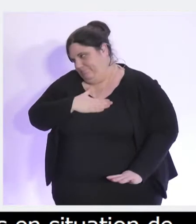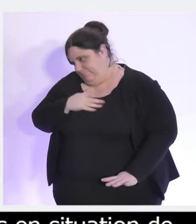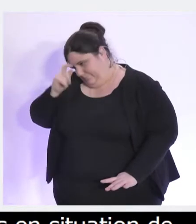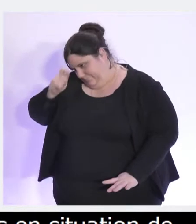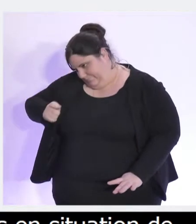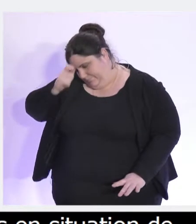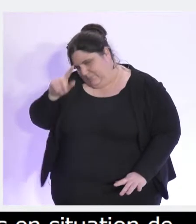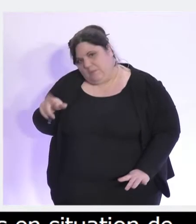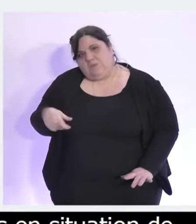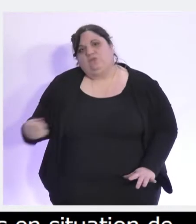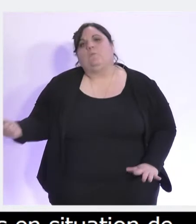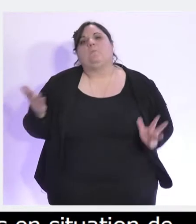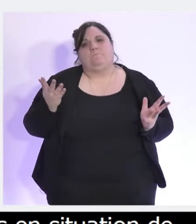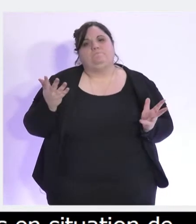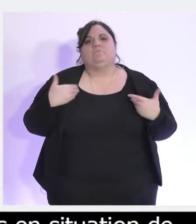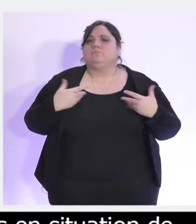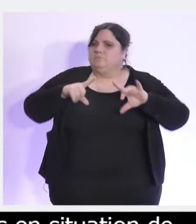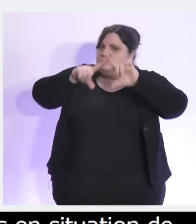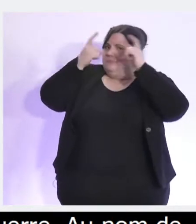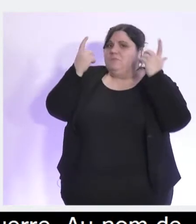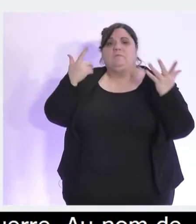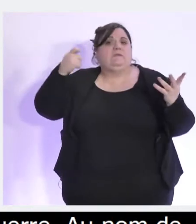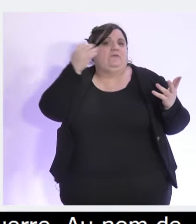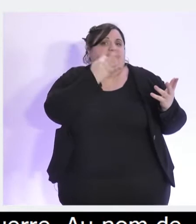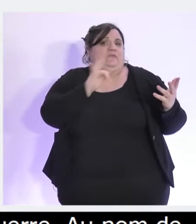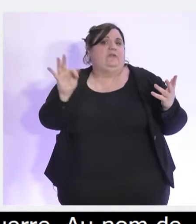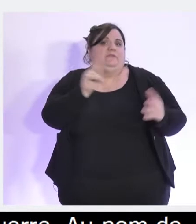presidency of the Council of the European Union, I'd like to address the